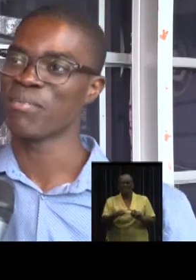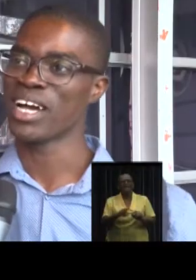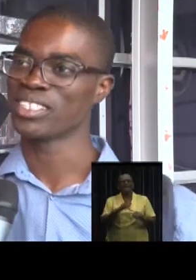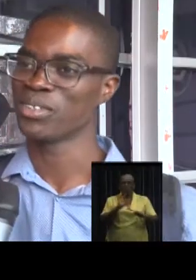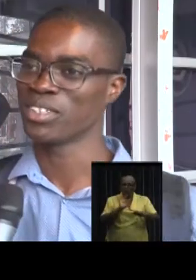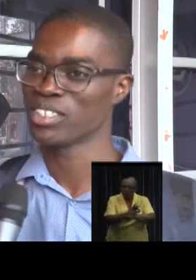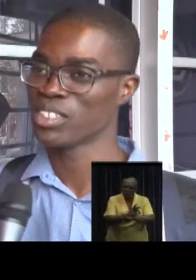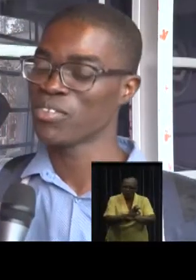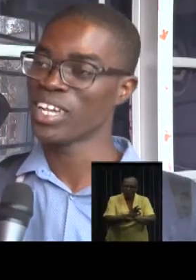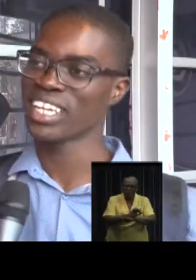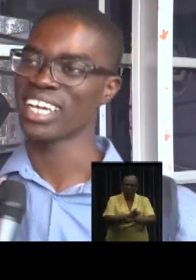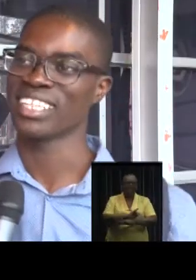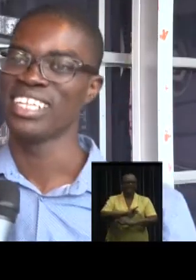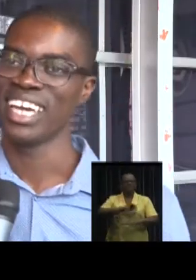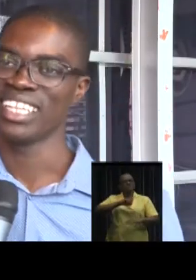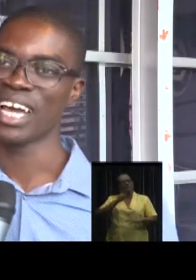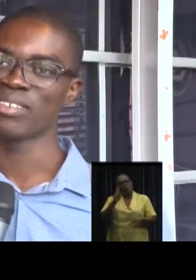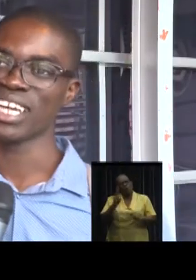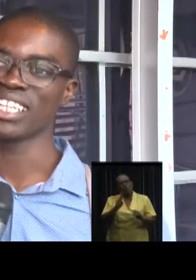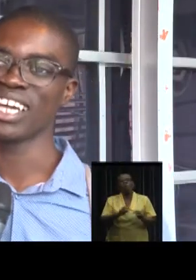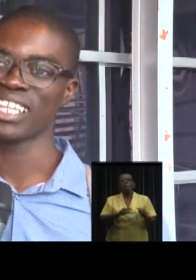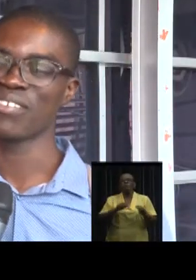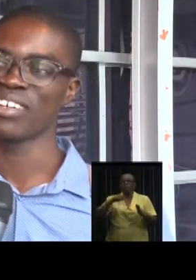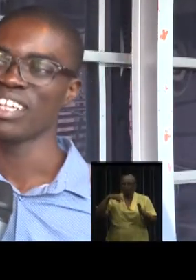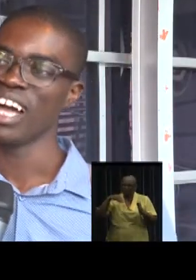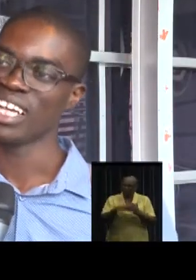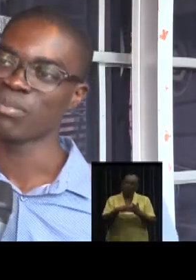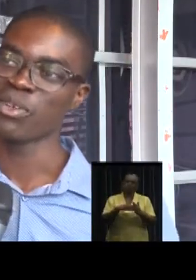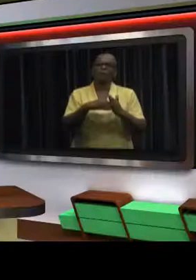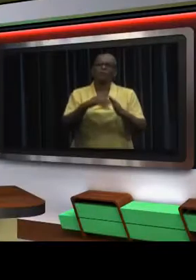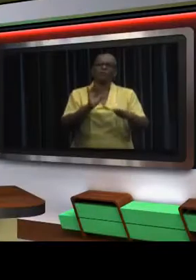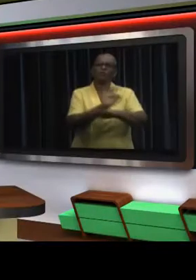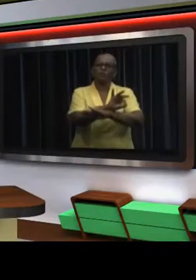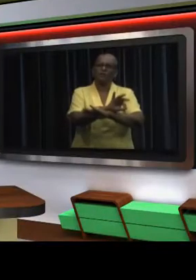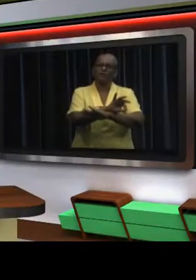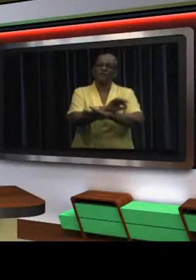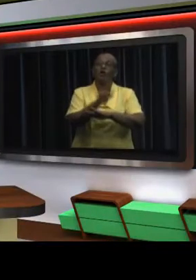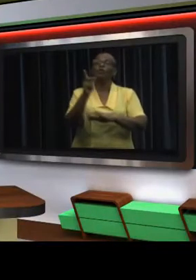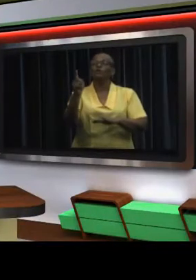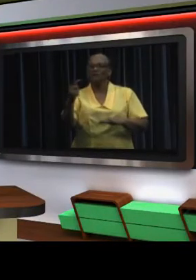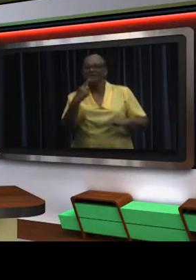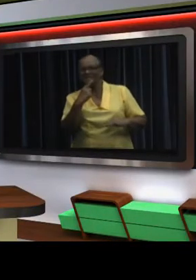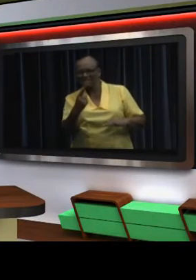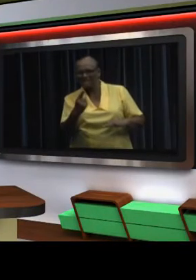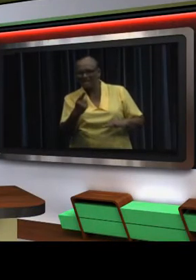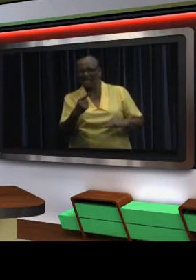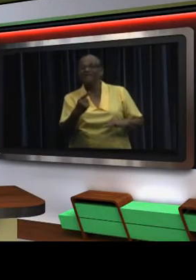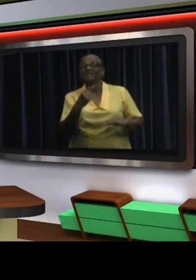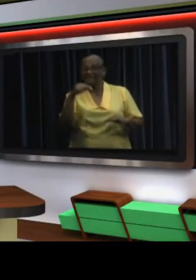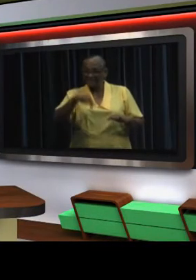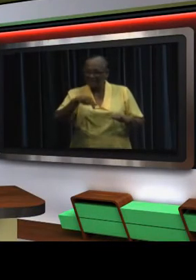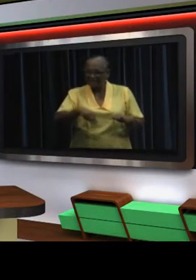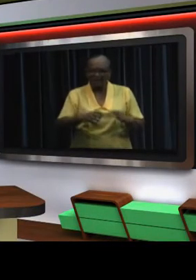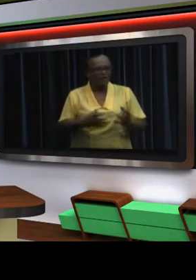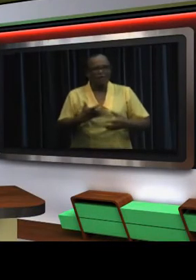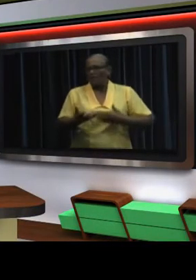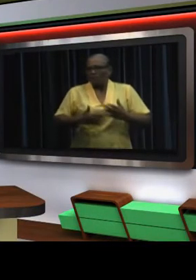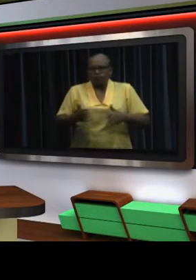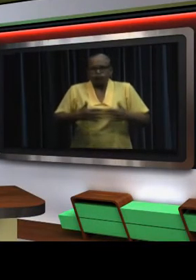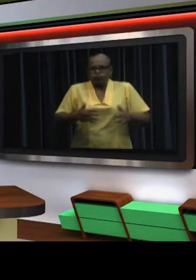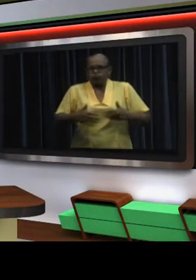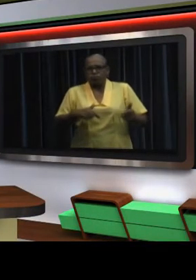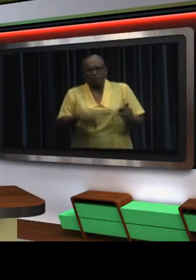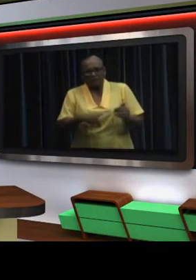Calvin Kuniki, says that as a result, the right to education is again affected. Kuniki